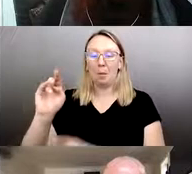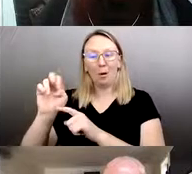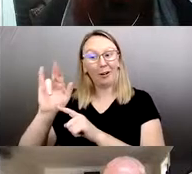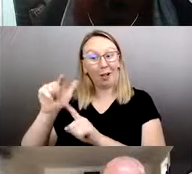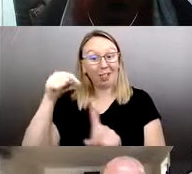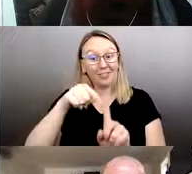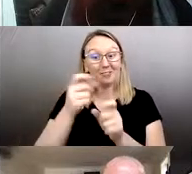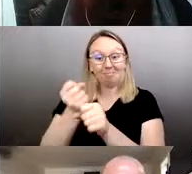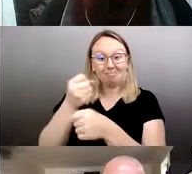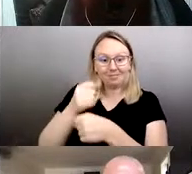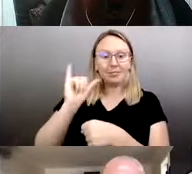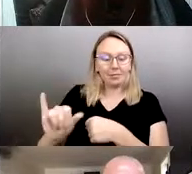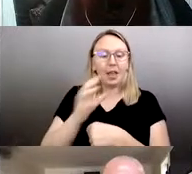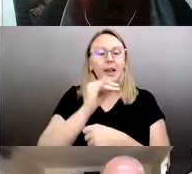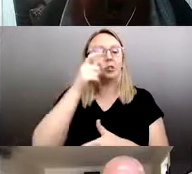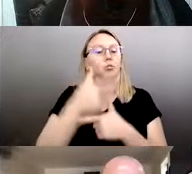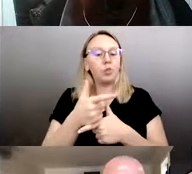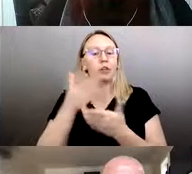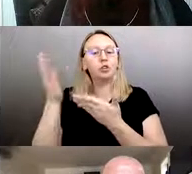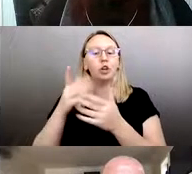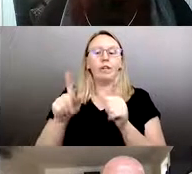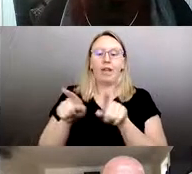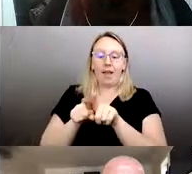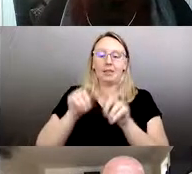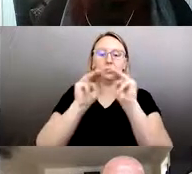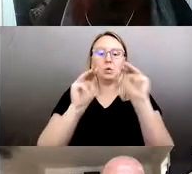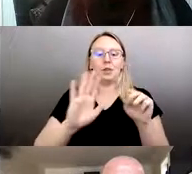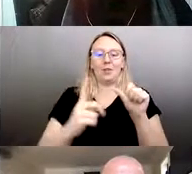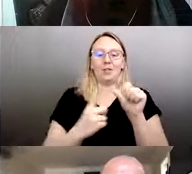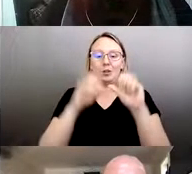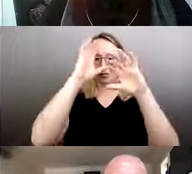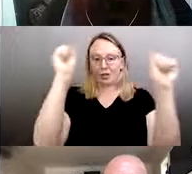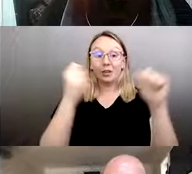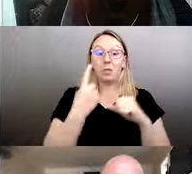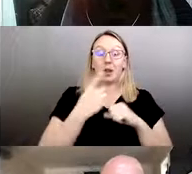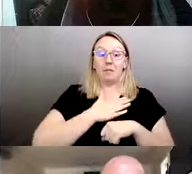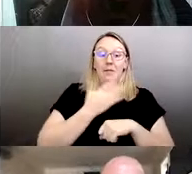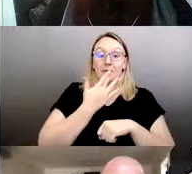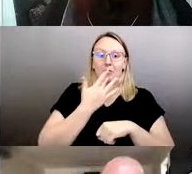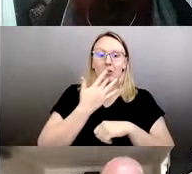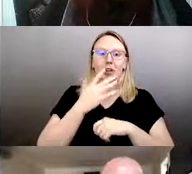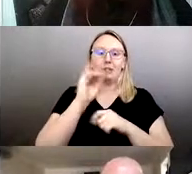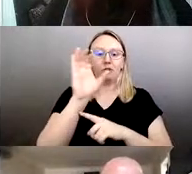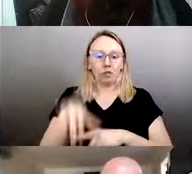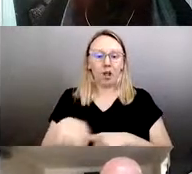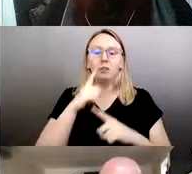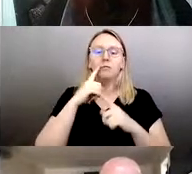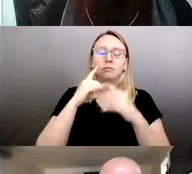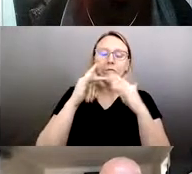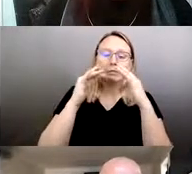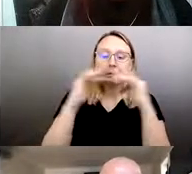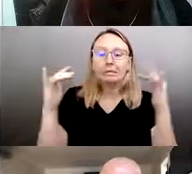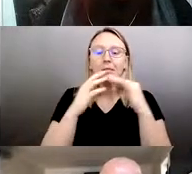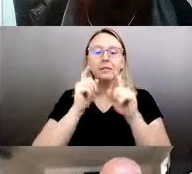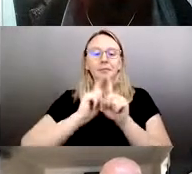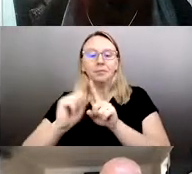served as the museum's first president. One of the things I love most about Chicago is its abundance and diversity of city parks, each